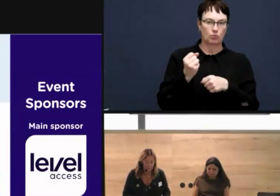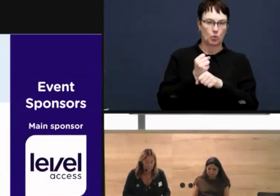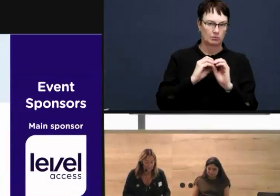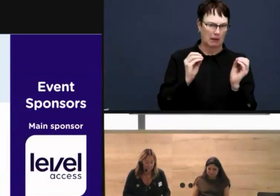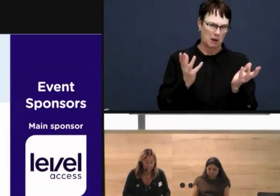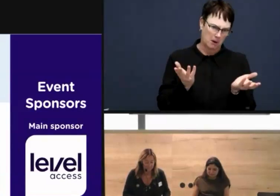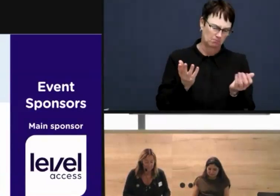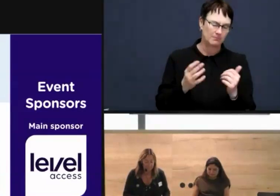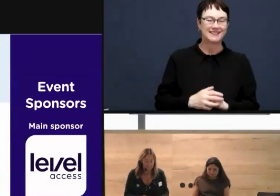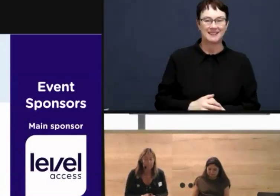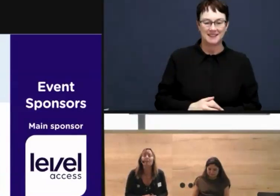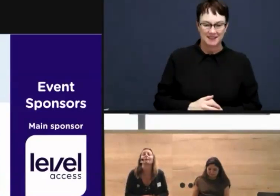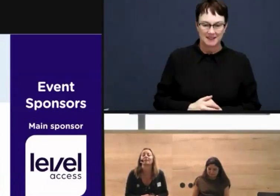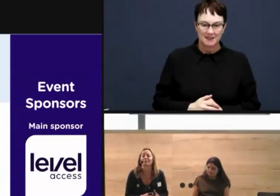so